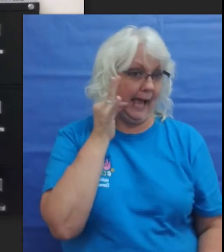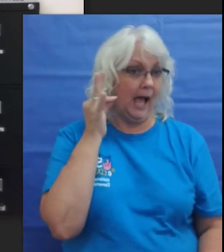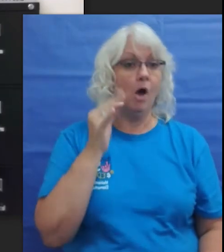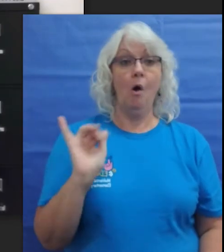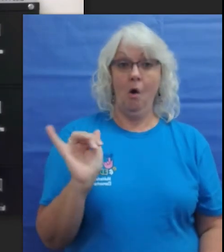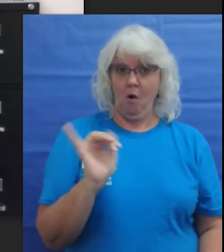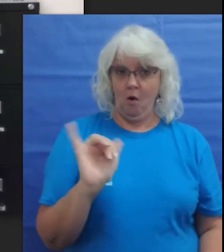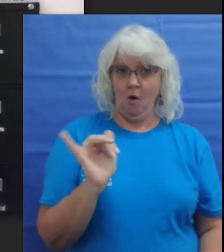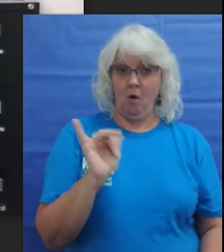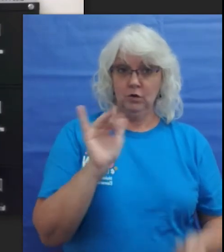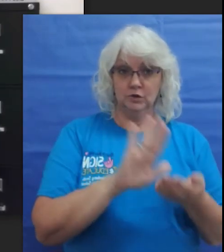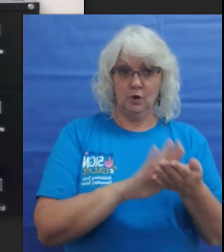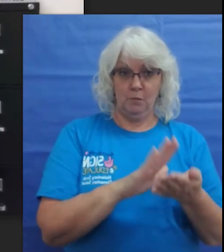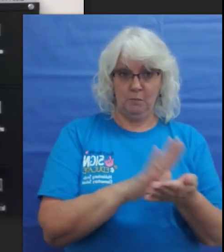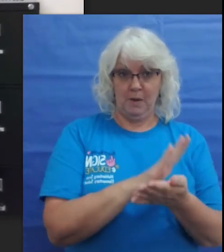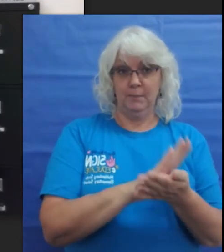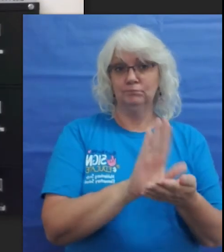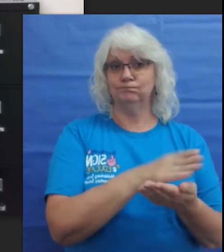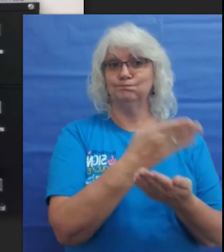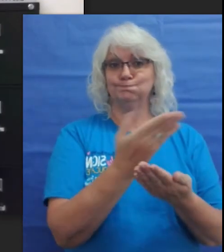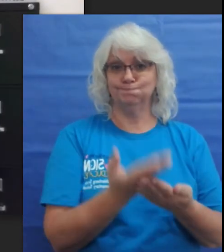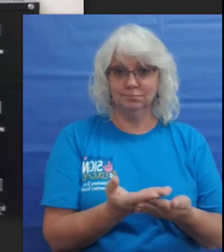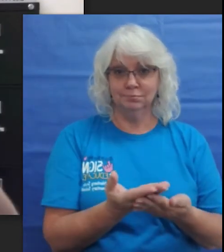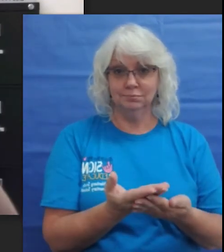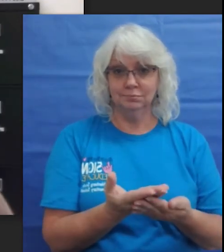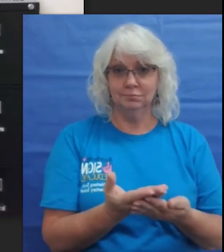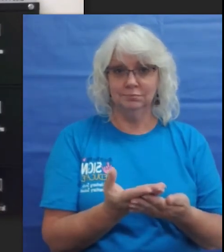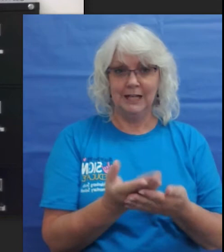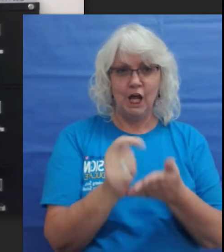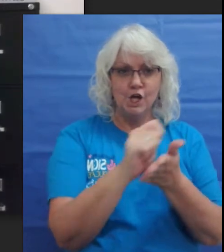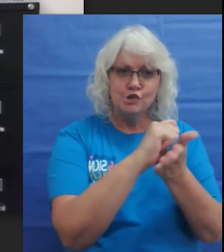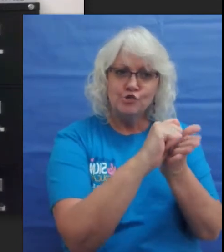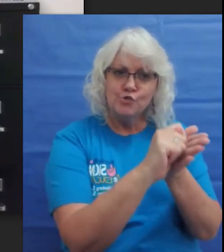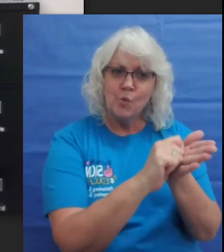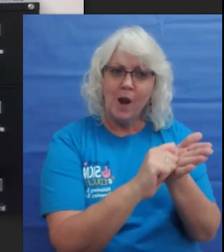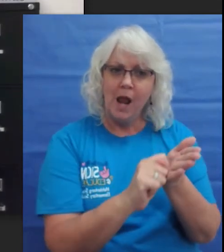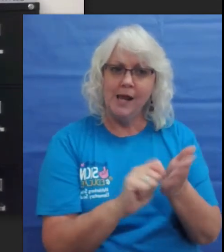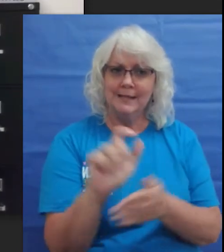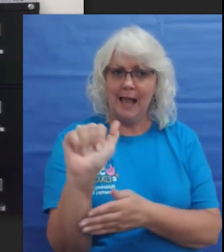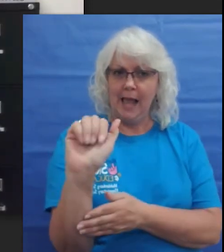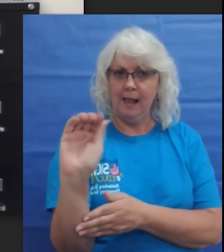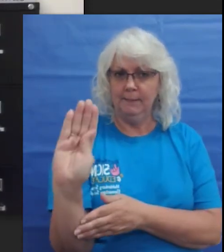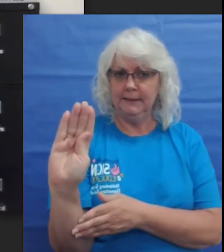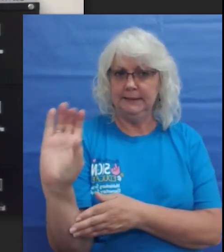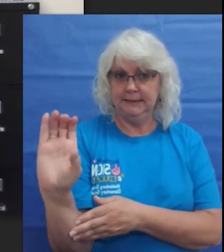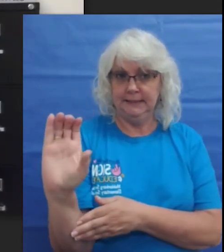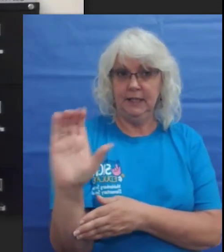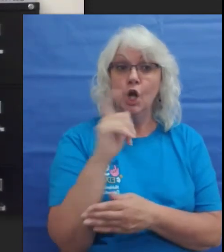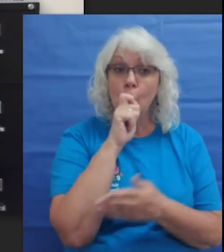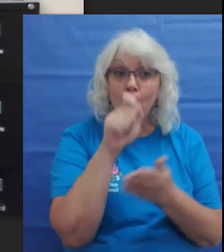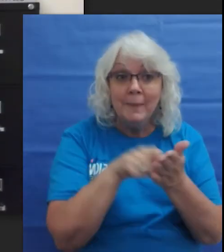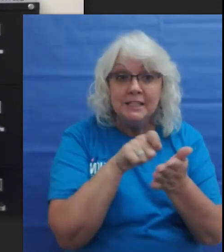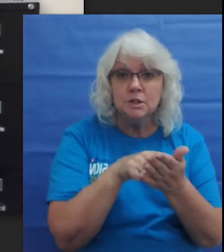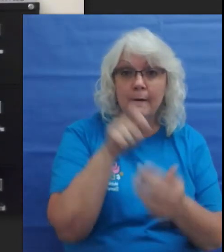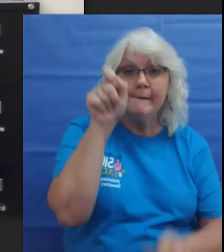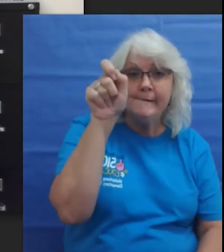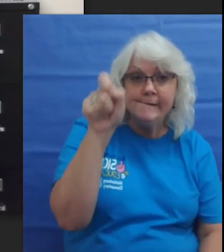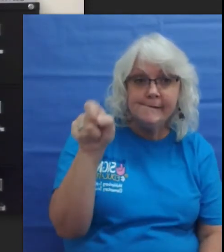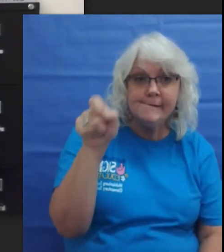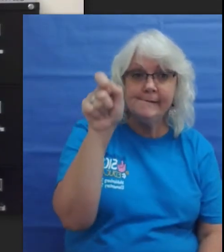then we're going to trace the alphabet with your pencil,